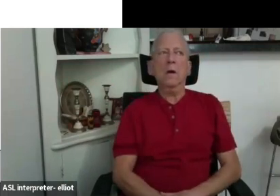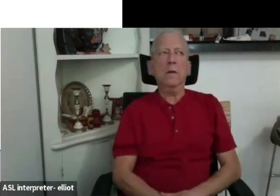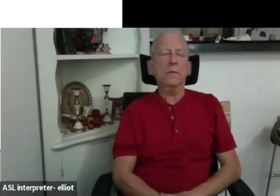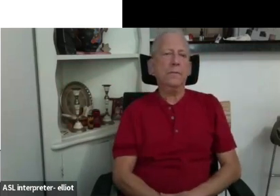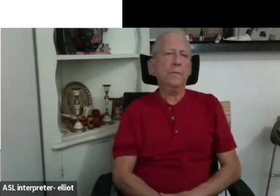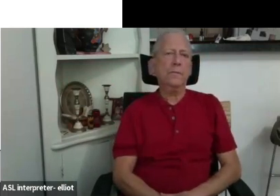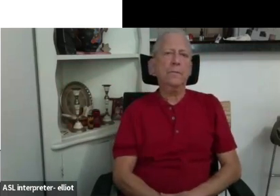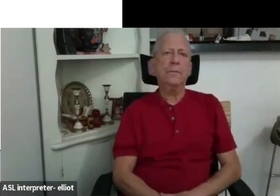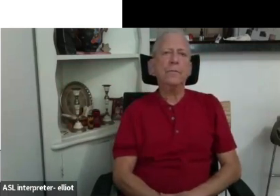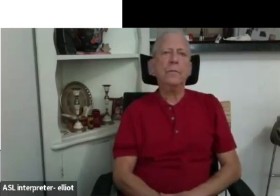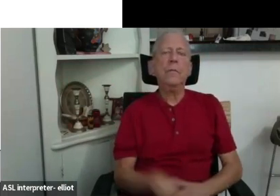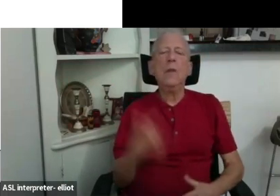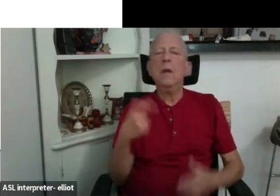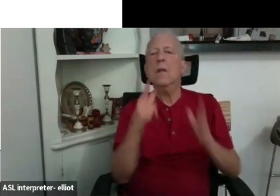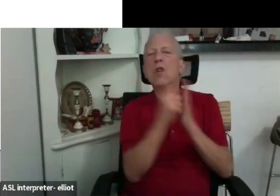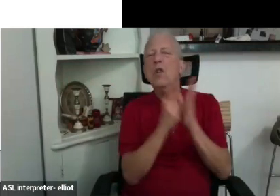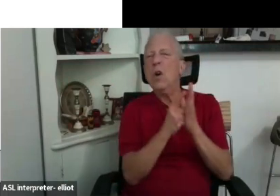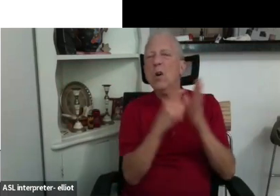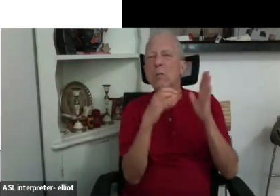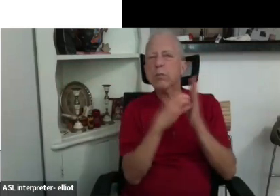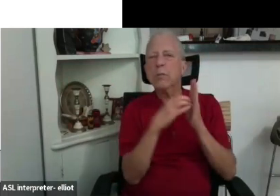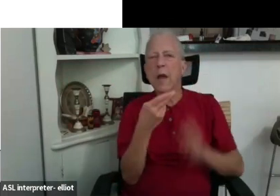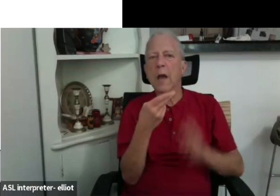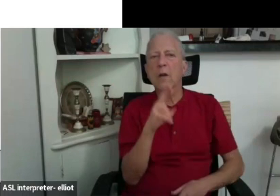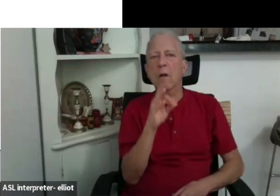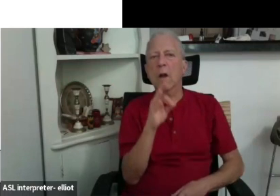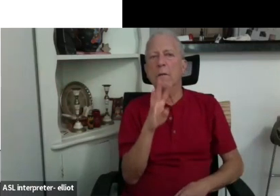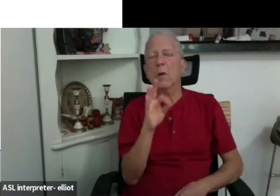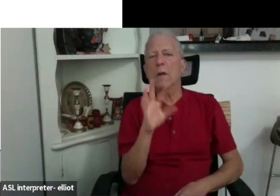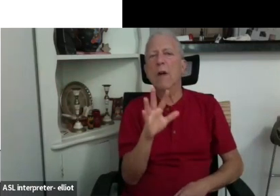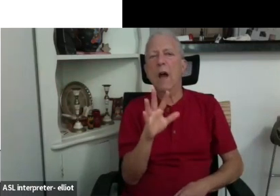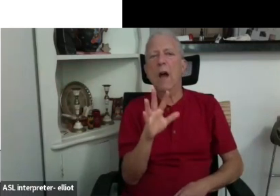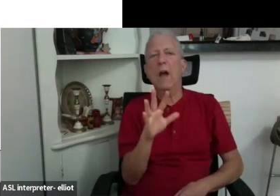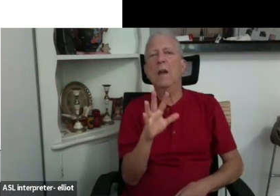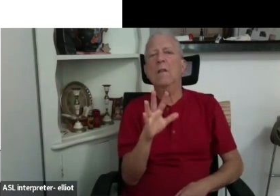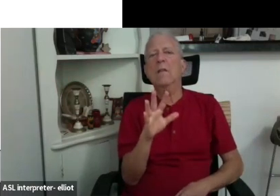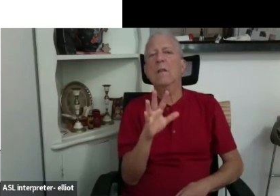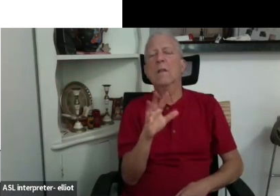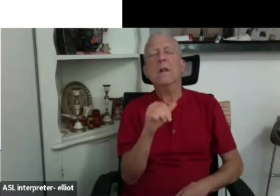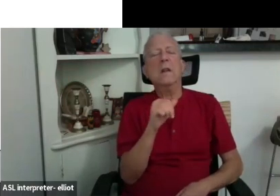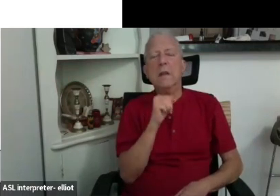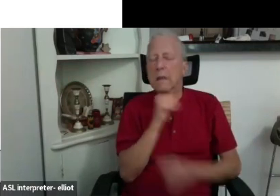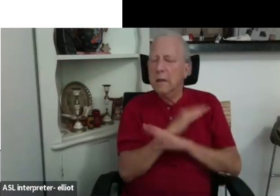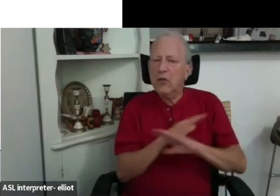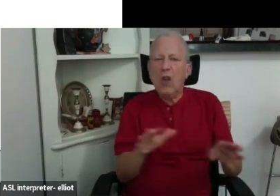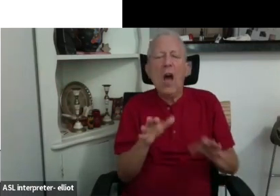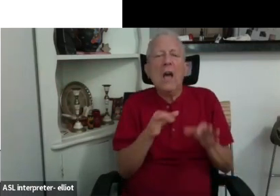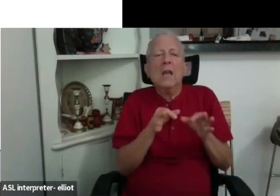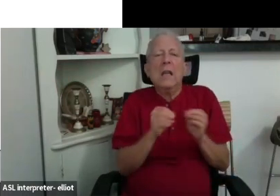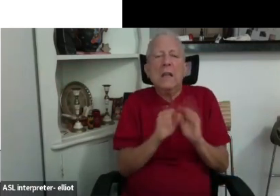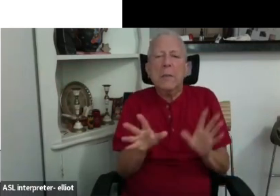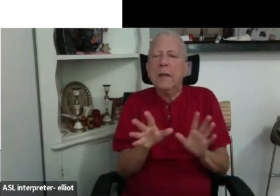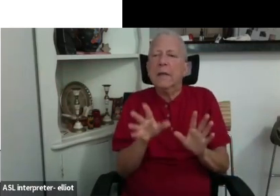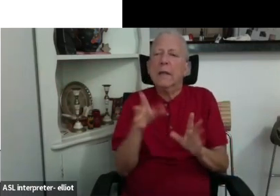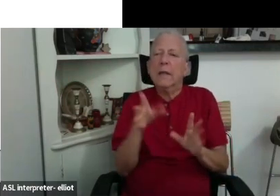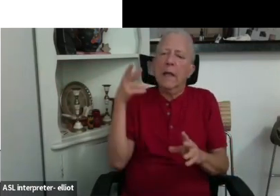The statutory language of HR 9495 does not explicitly reference the blocking of